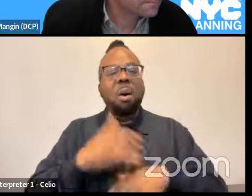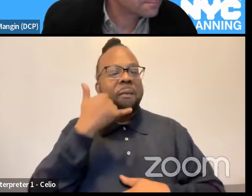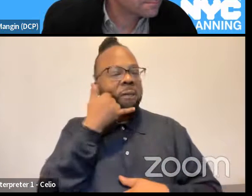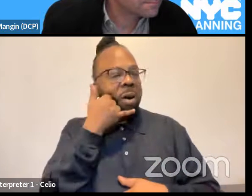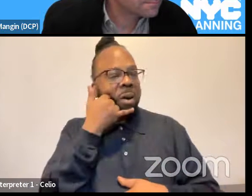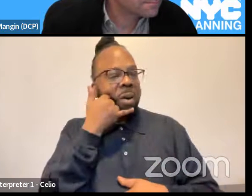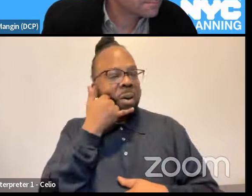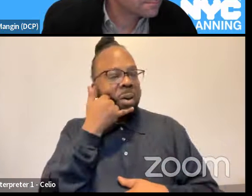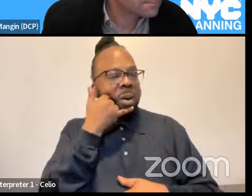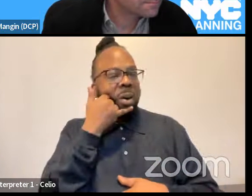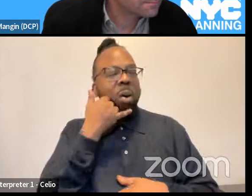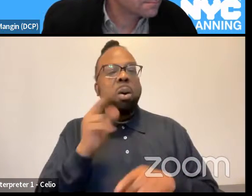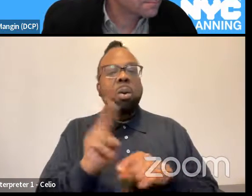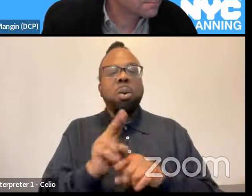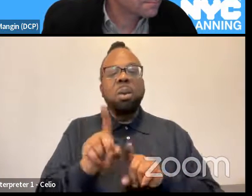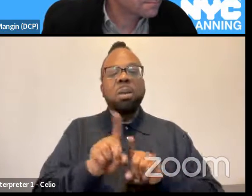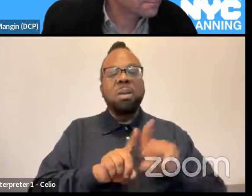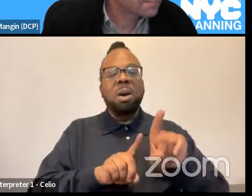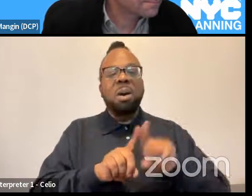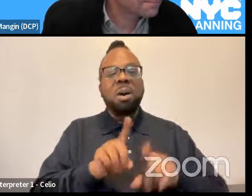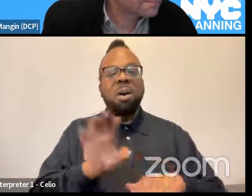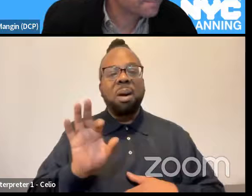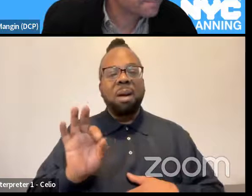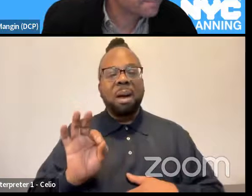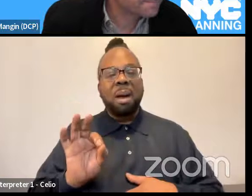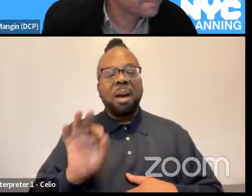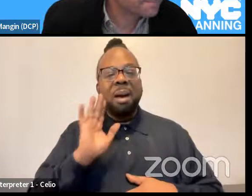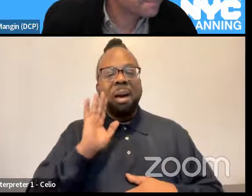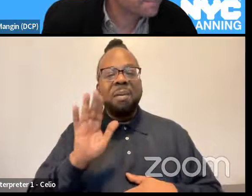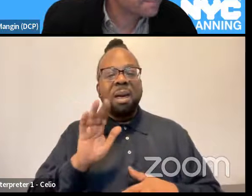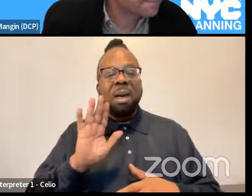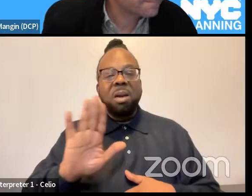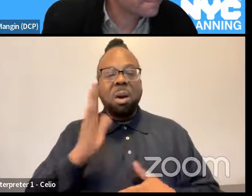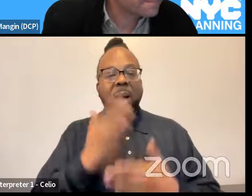use *9, and that will raise your hand.